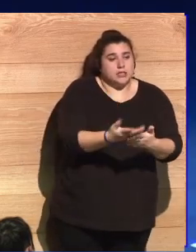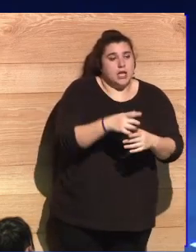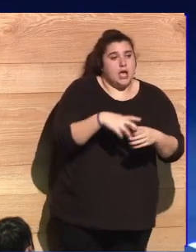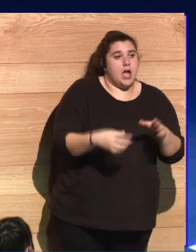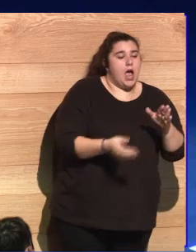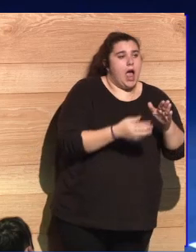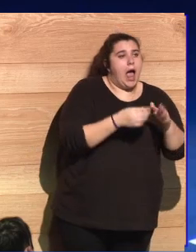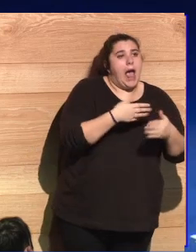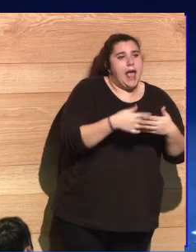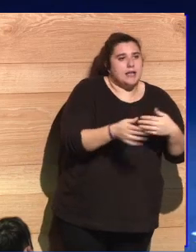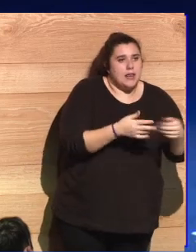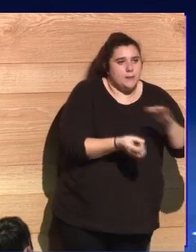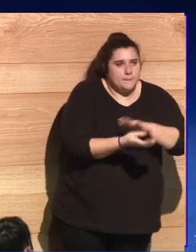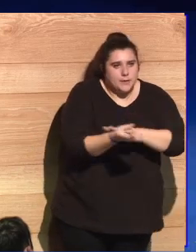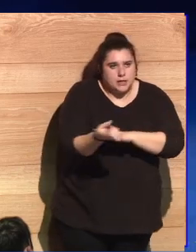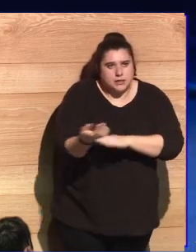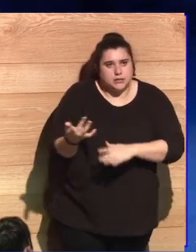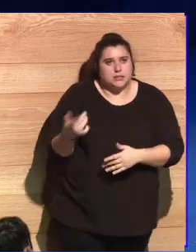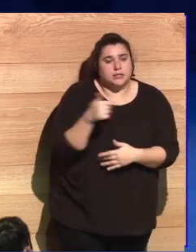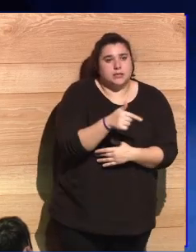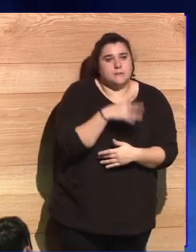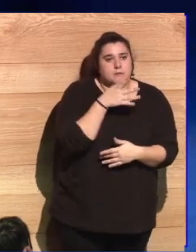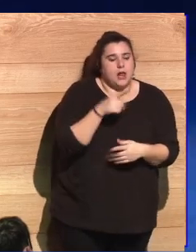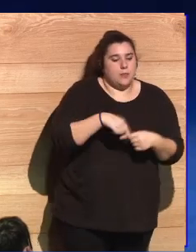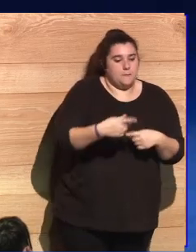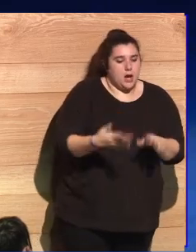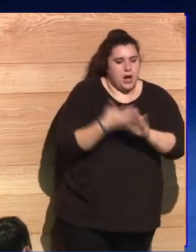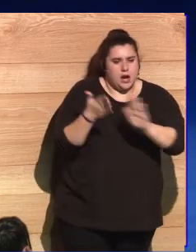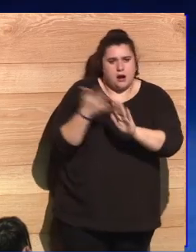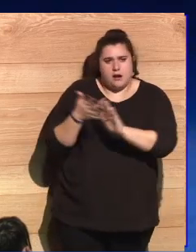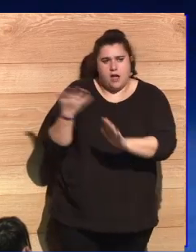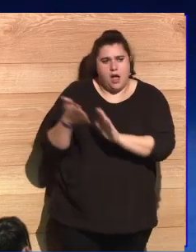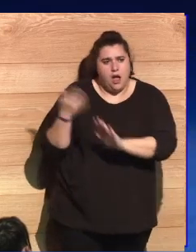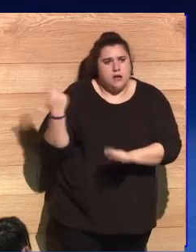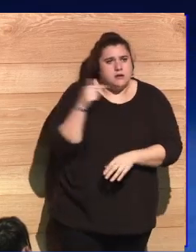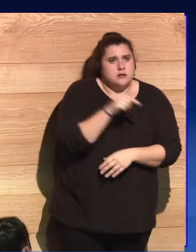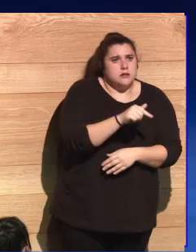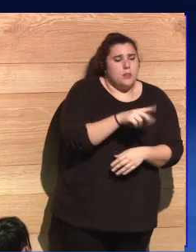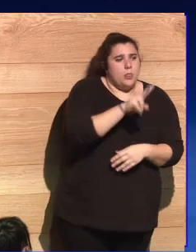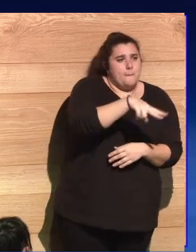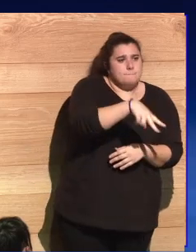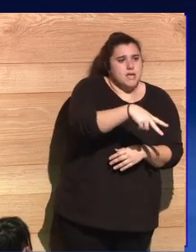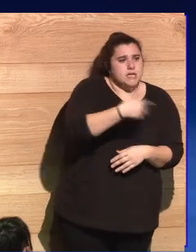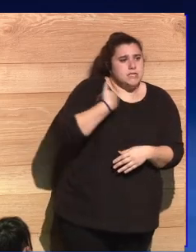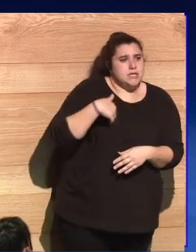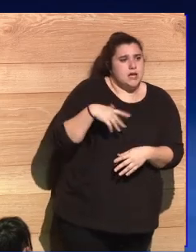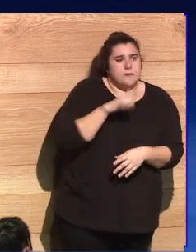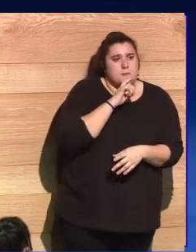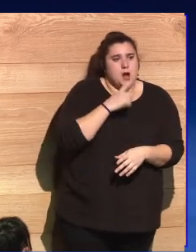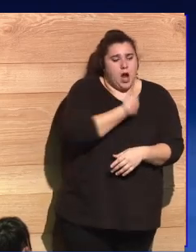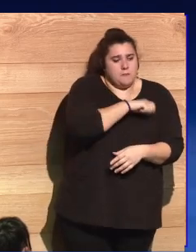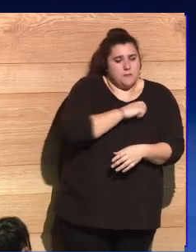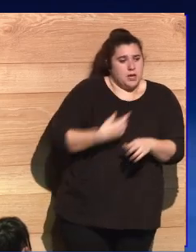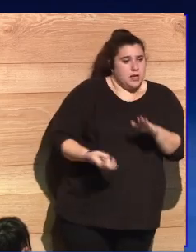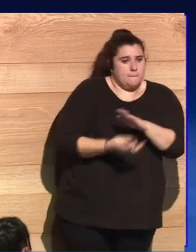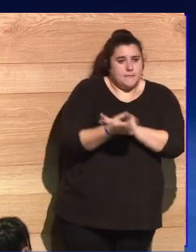because as soon as I got signed in England, within 2 months I had deals from Spain, and